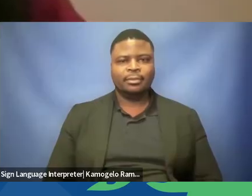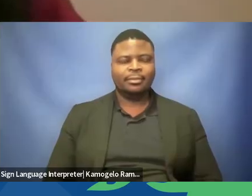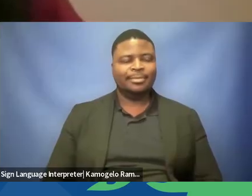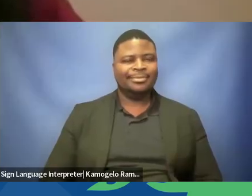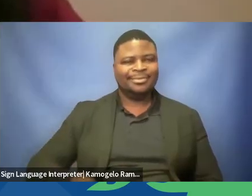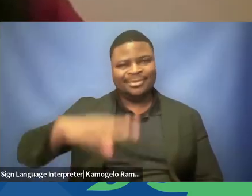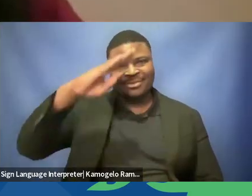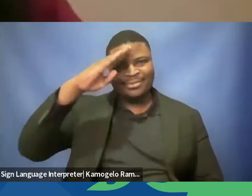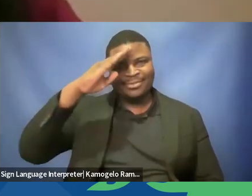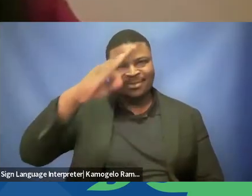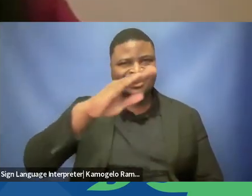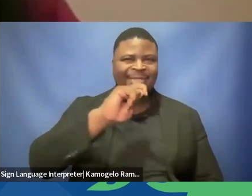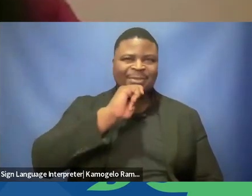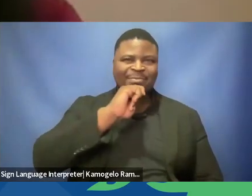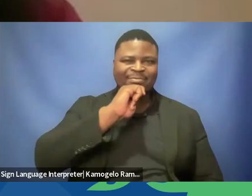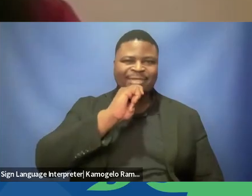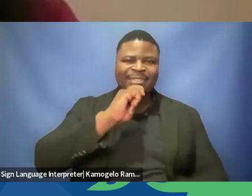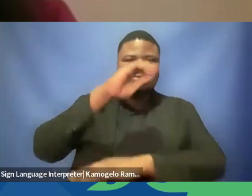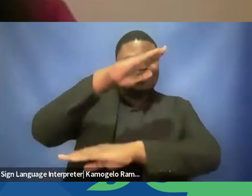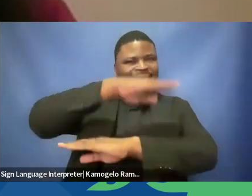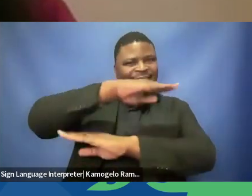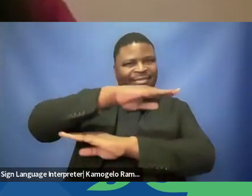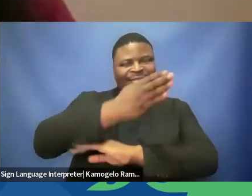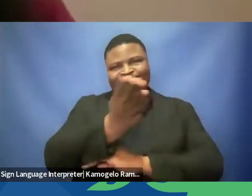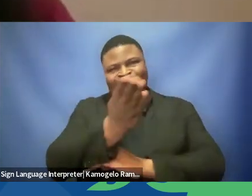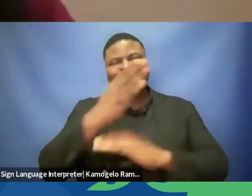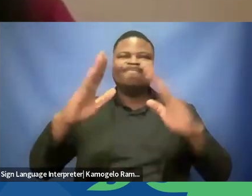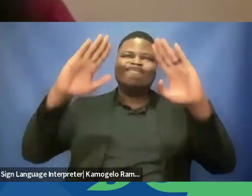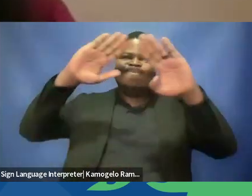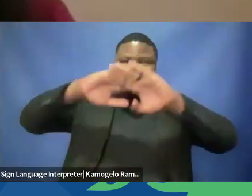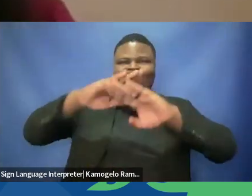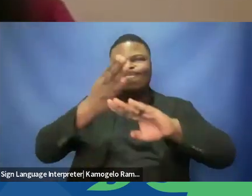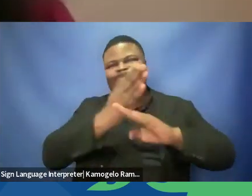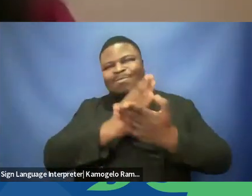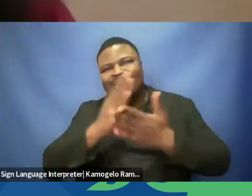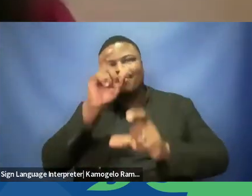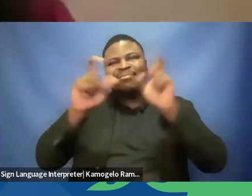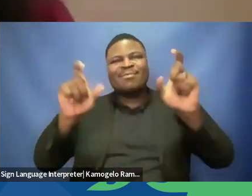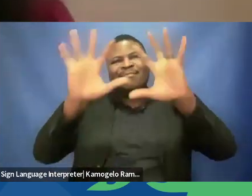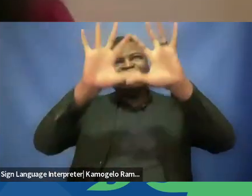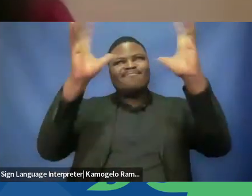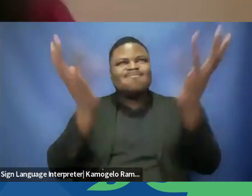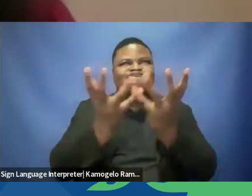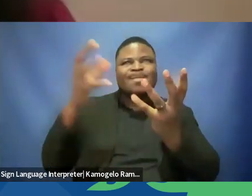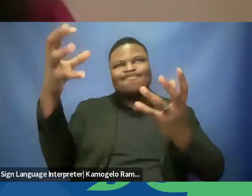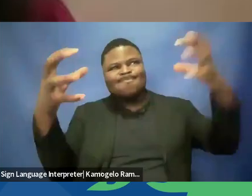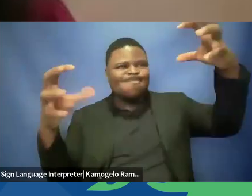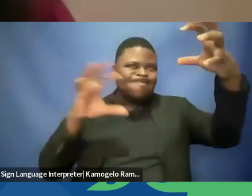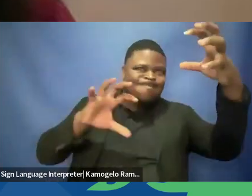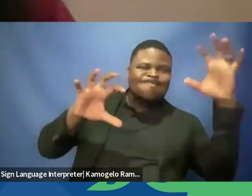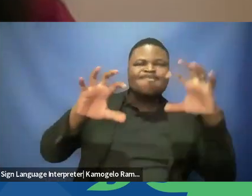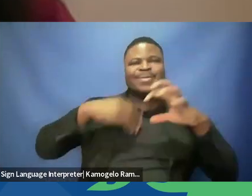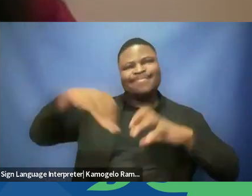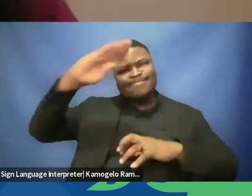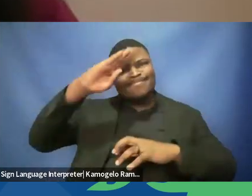Good morning, good afternoon, good evening, everyone. Thank you for joining us from different parts of the world. My name is